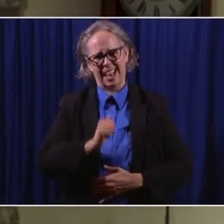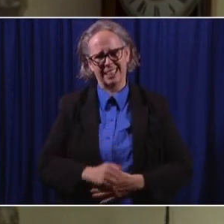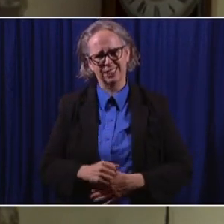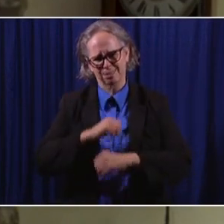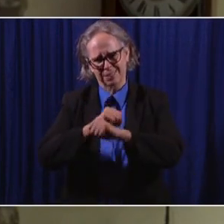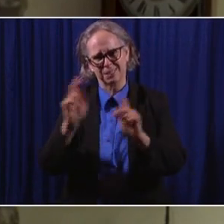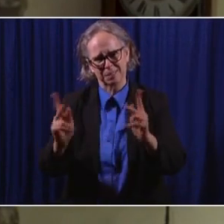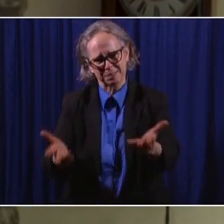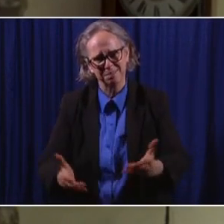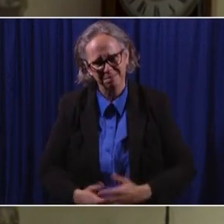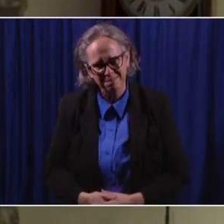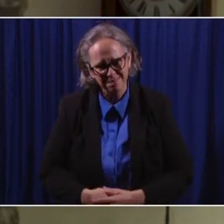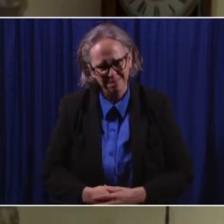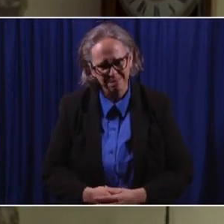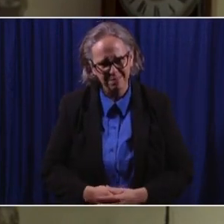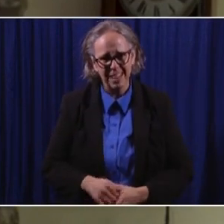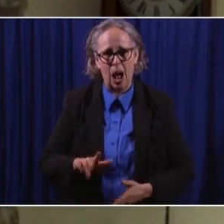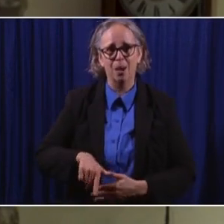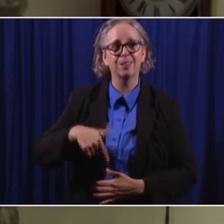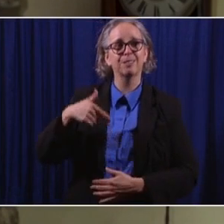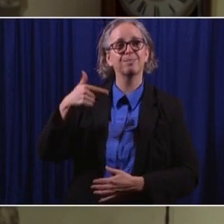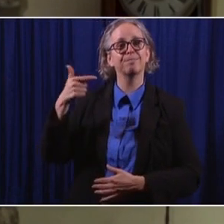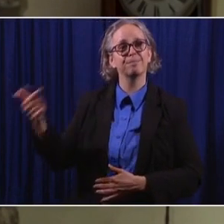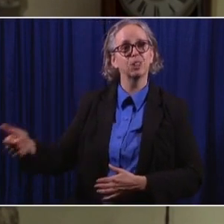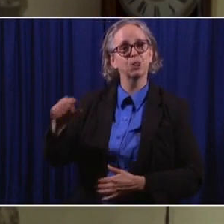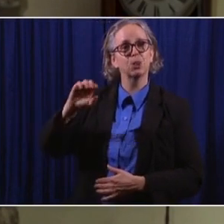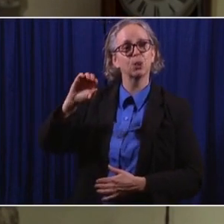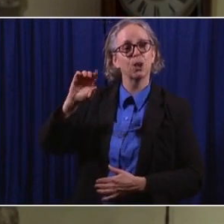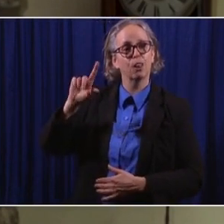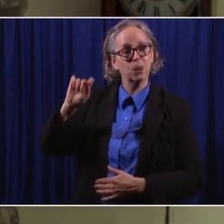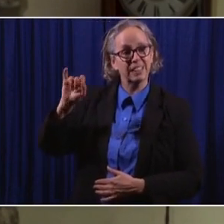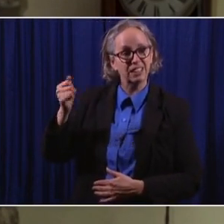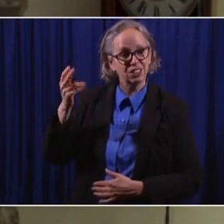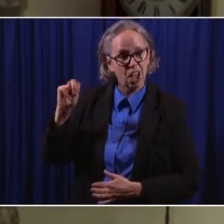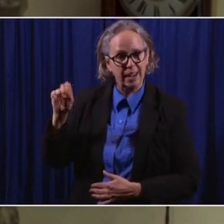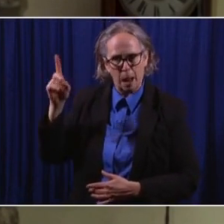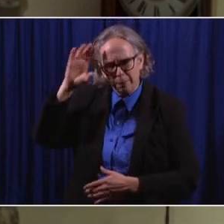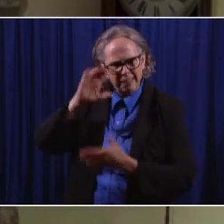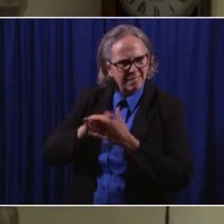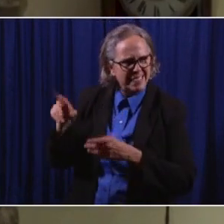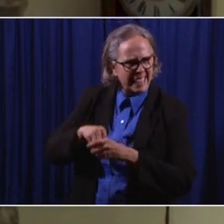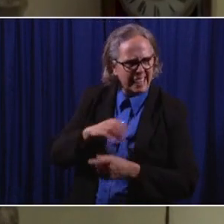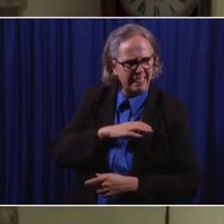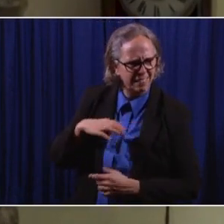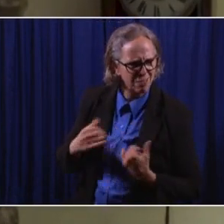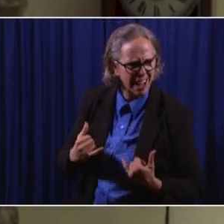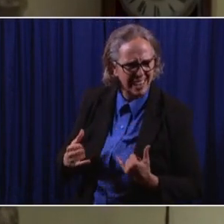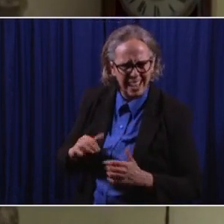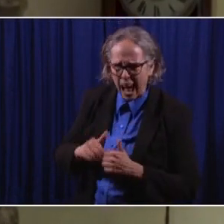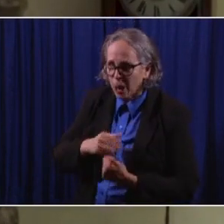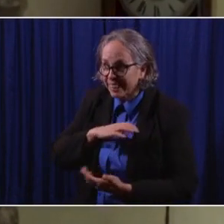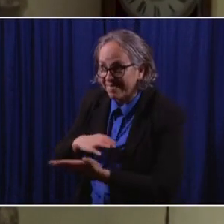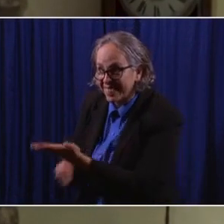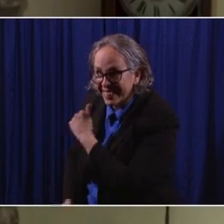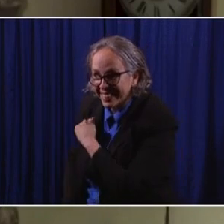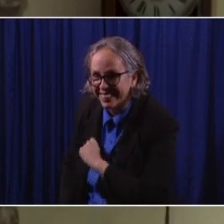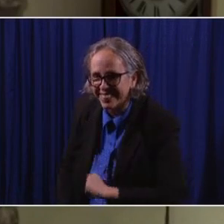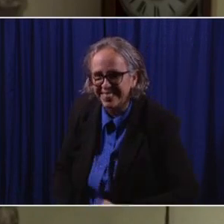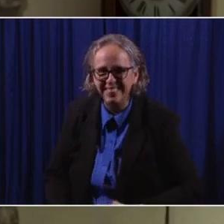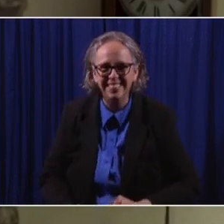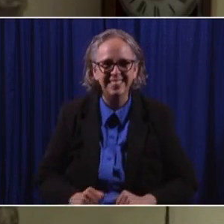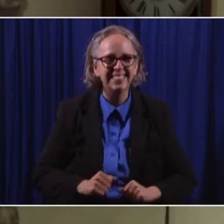me now turn to the Lieutenant Governor, who I believe is in Cleveland. Lieutenant Governor, how's Cleveland?